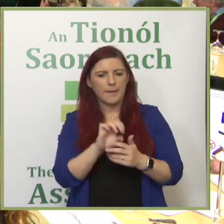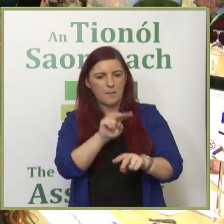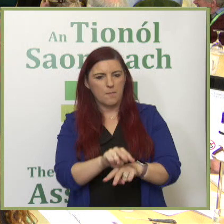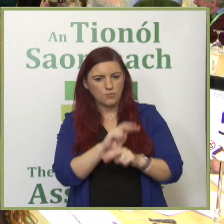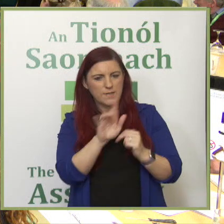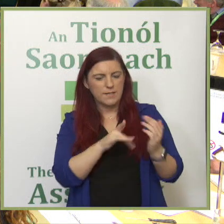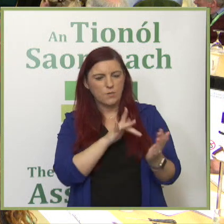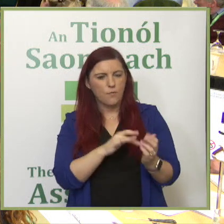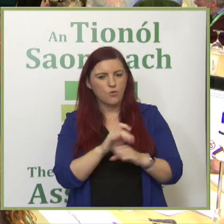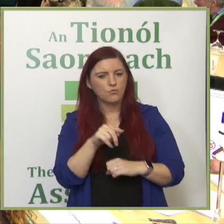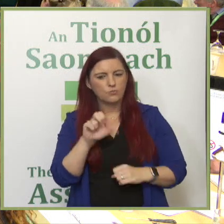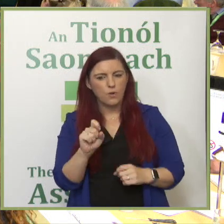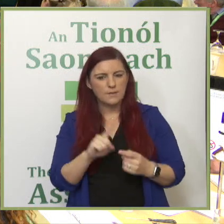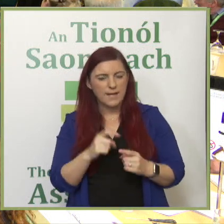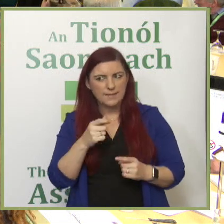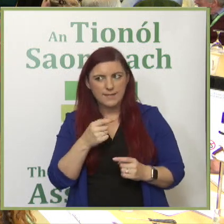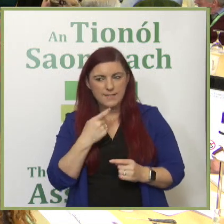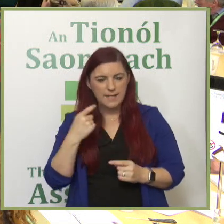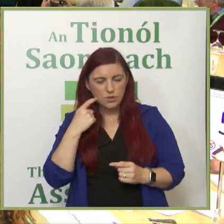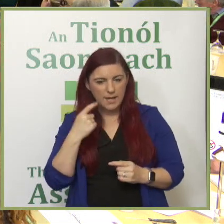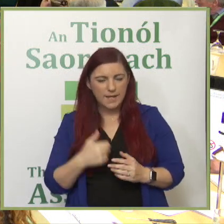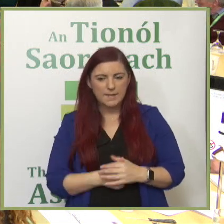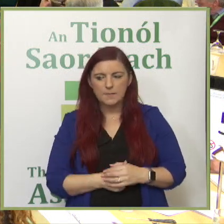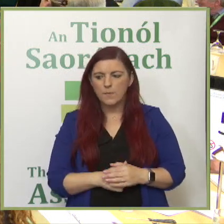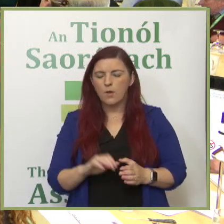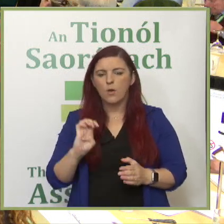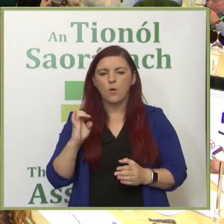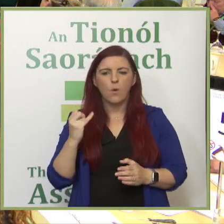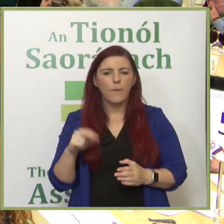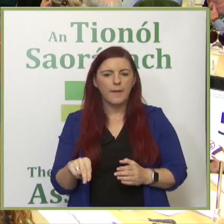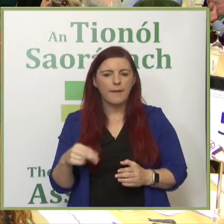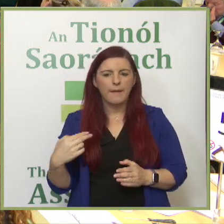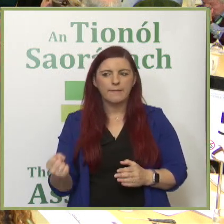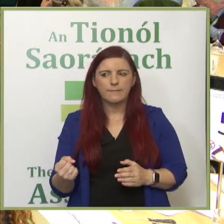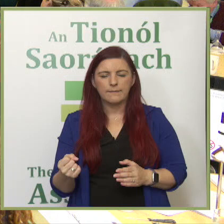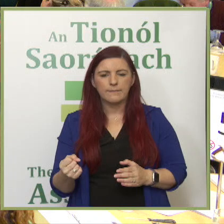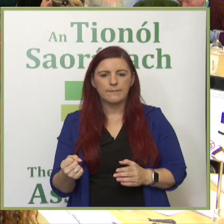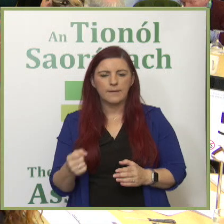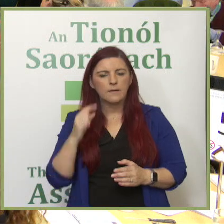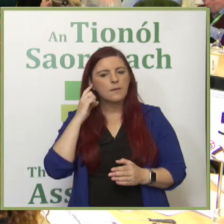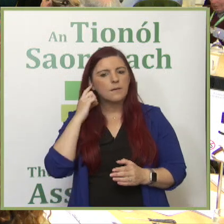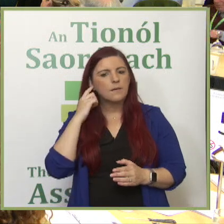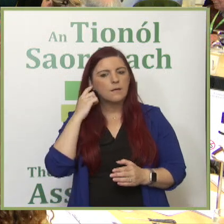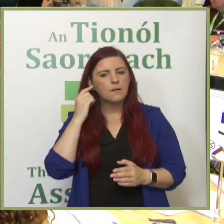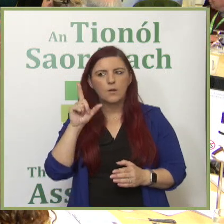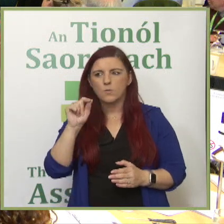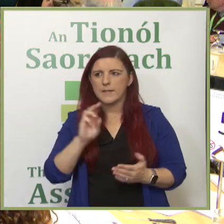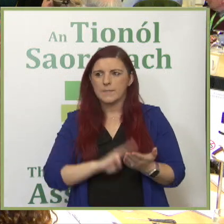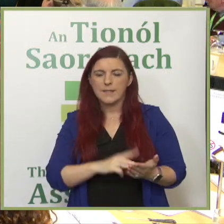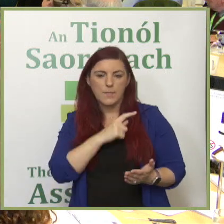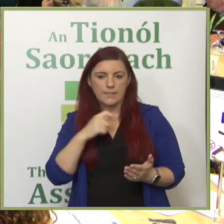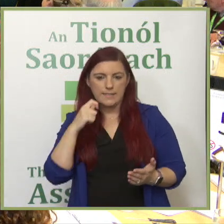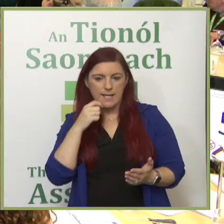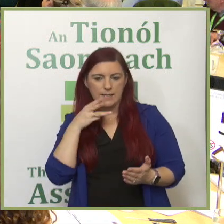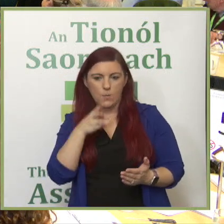Data Addiction. Thanks, Ryan. And he's going to present out to us. Eoghan has, he does have 20 minutes, but he's committed to me he's going to do it in 18